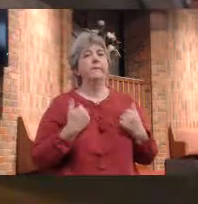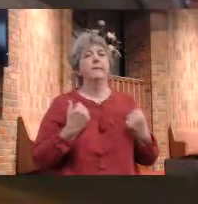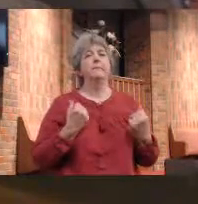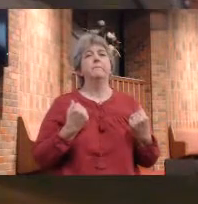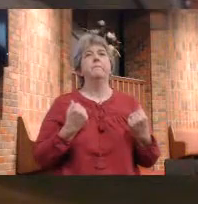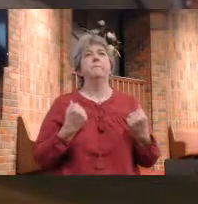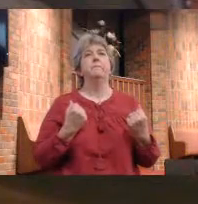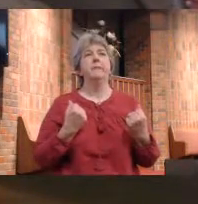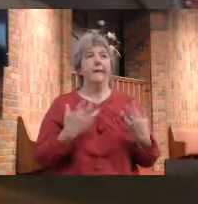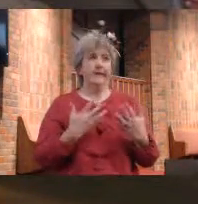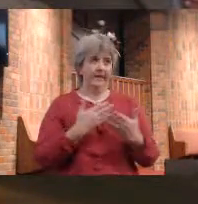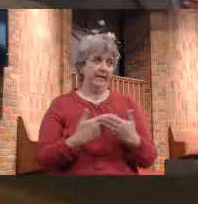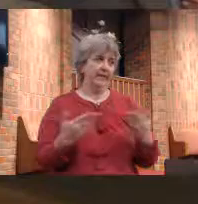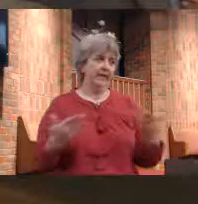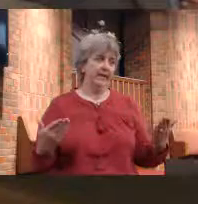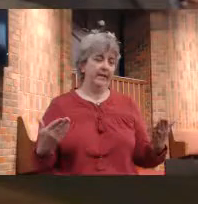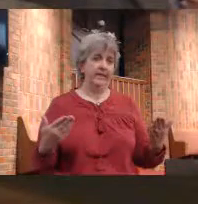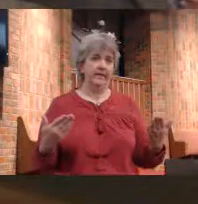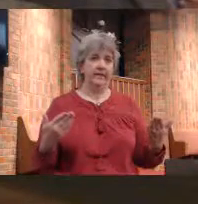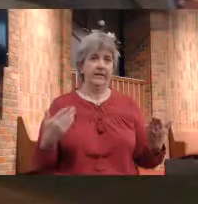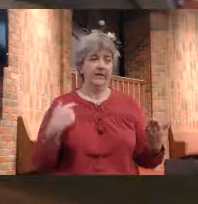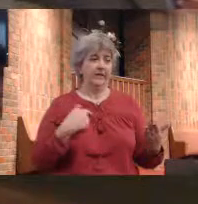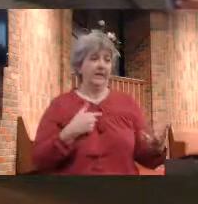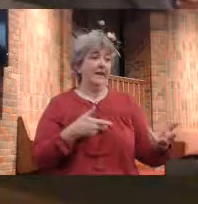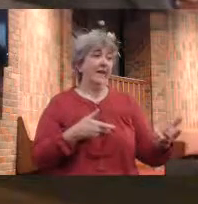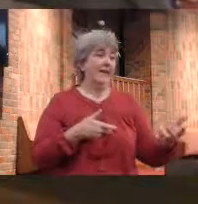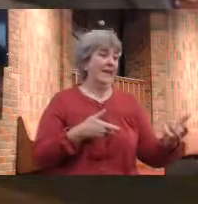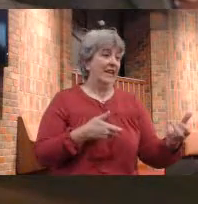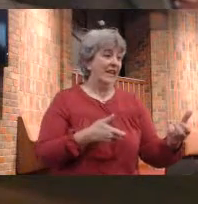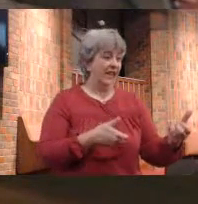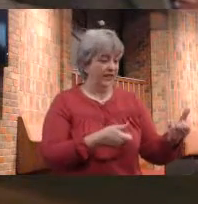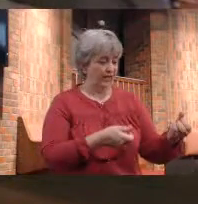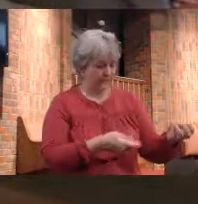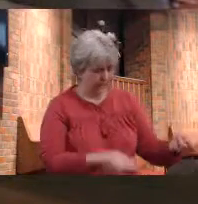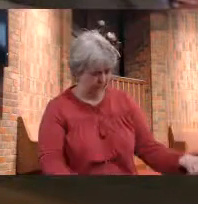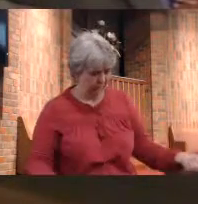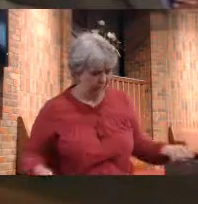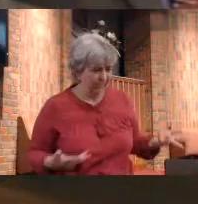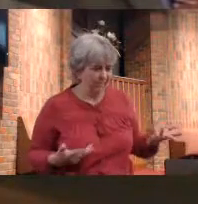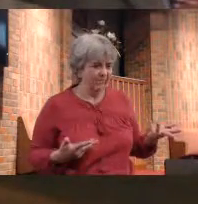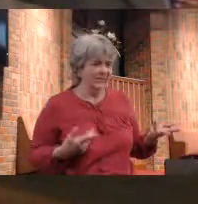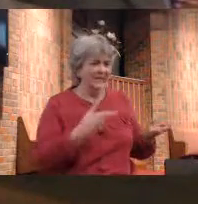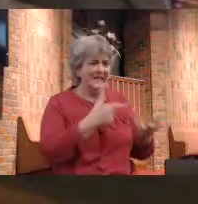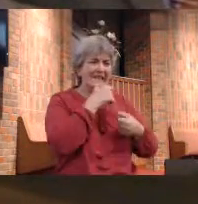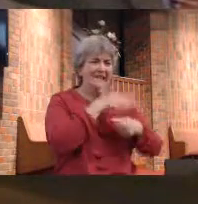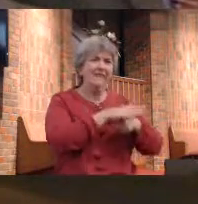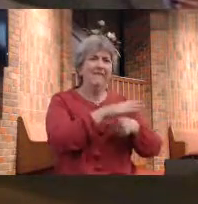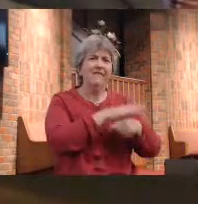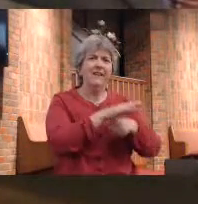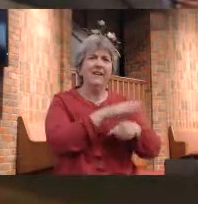look to, perhaps, that really have no strength in them at all.